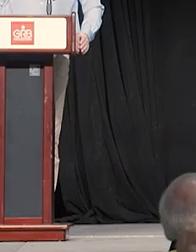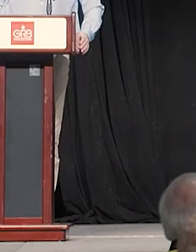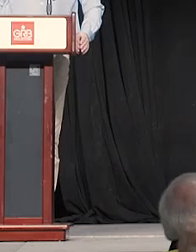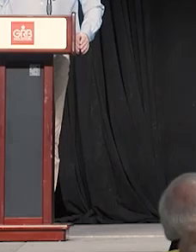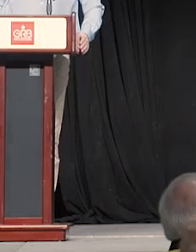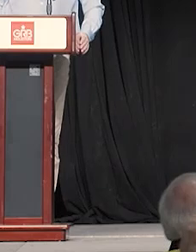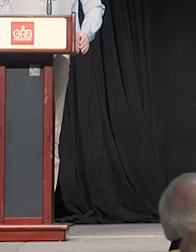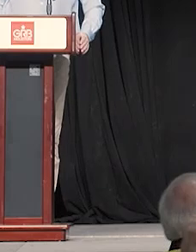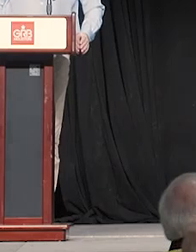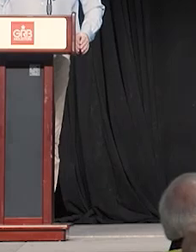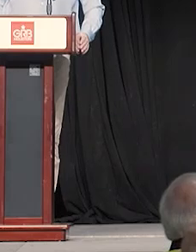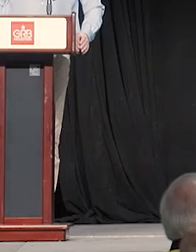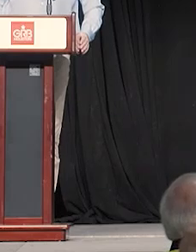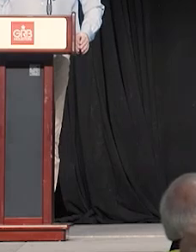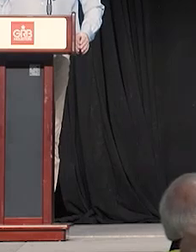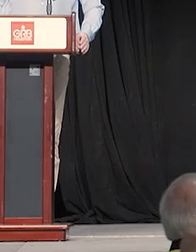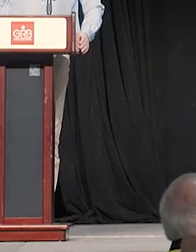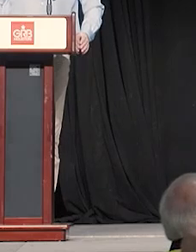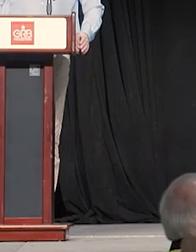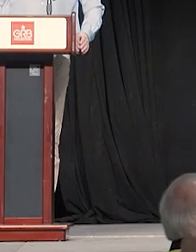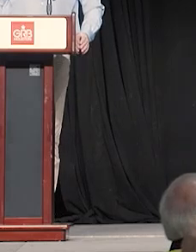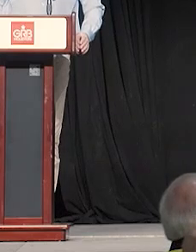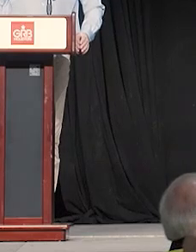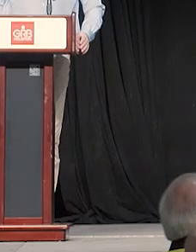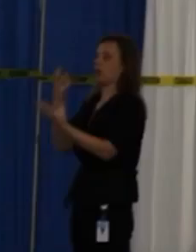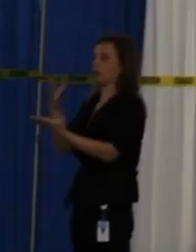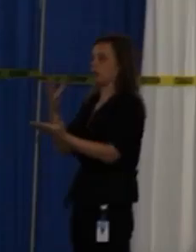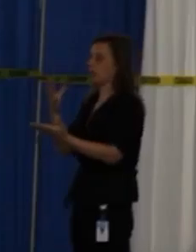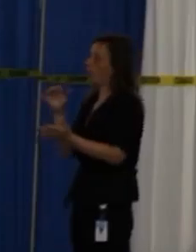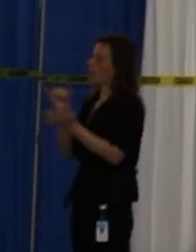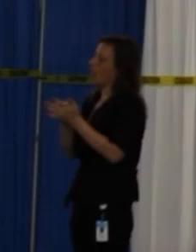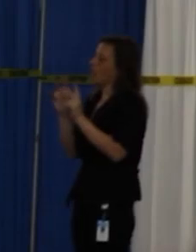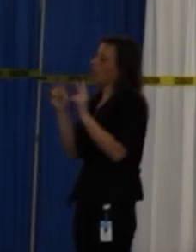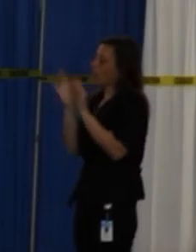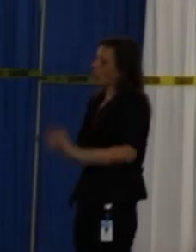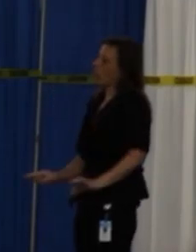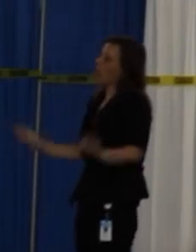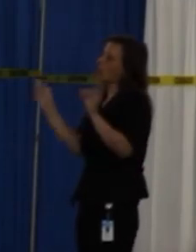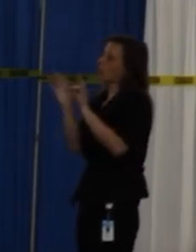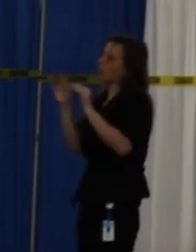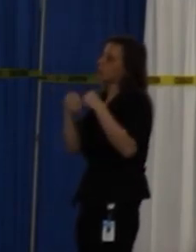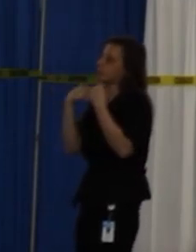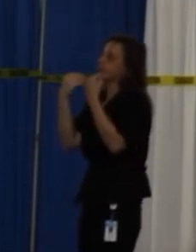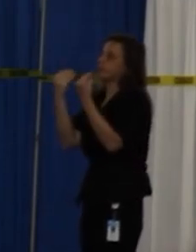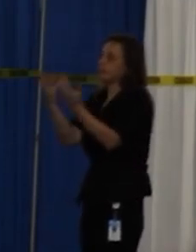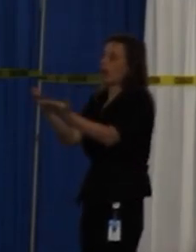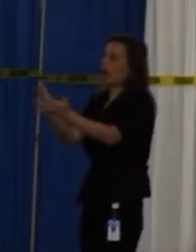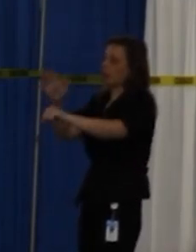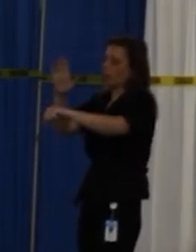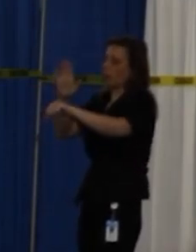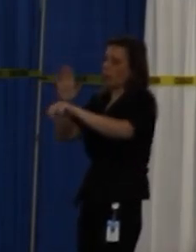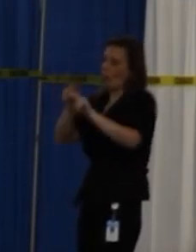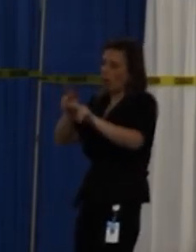So this is using Helene, and you can see with Helene, it was very valuable to show those watches and warnings further inland with